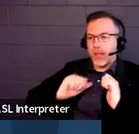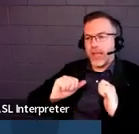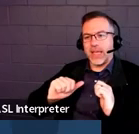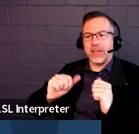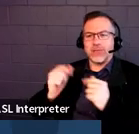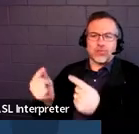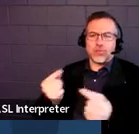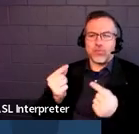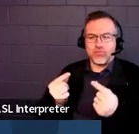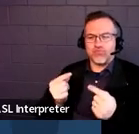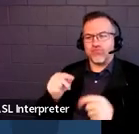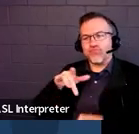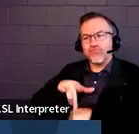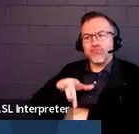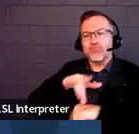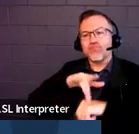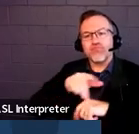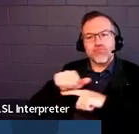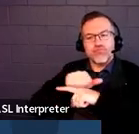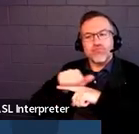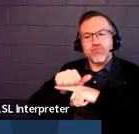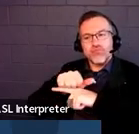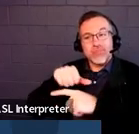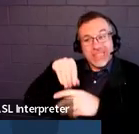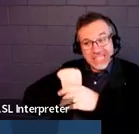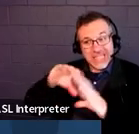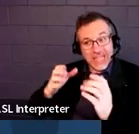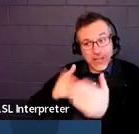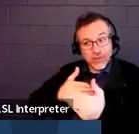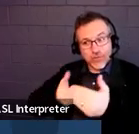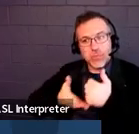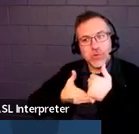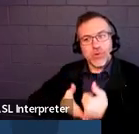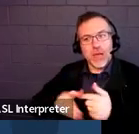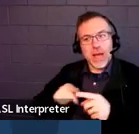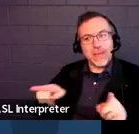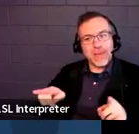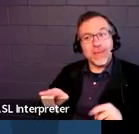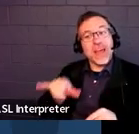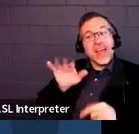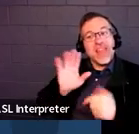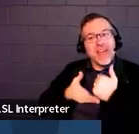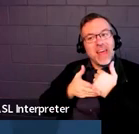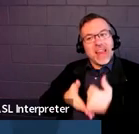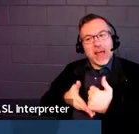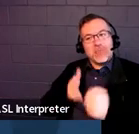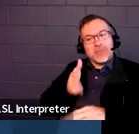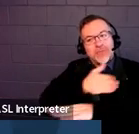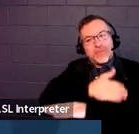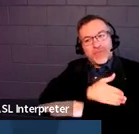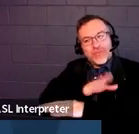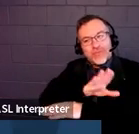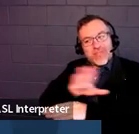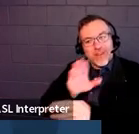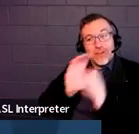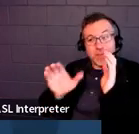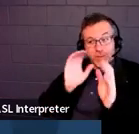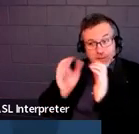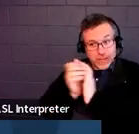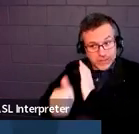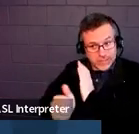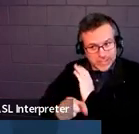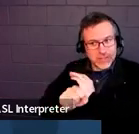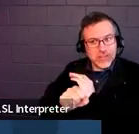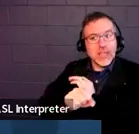in the classroom as well, so that it not only further develops their communication skills, but